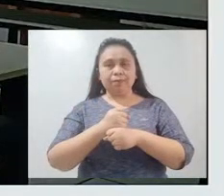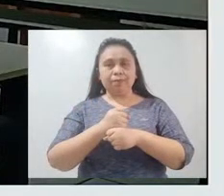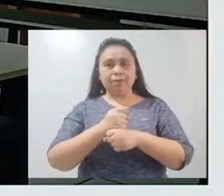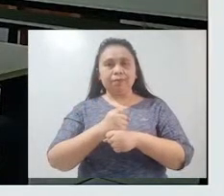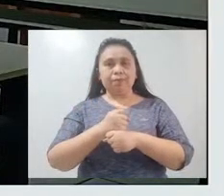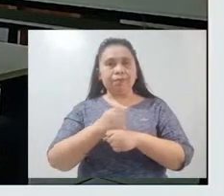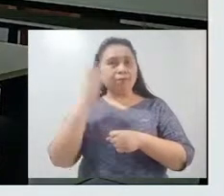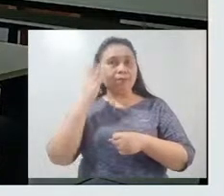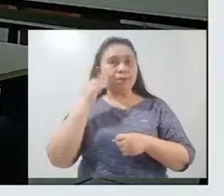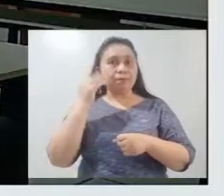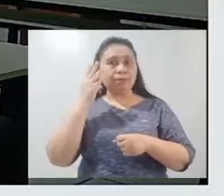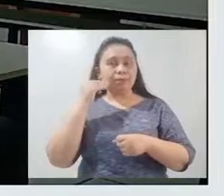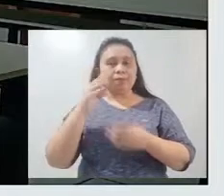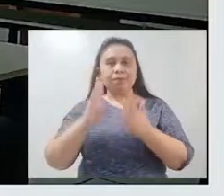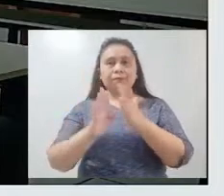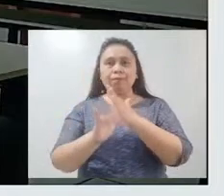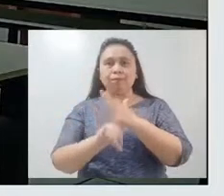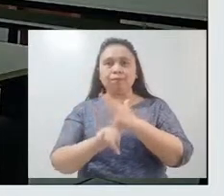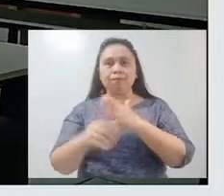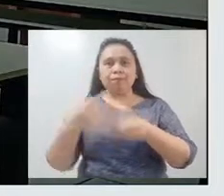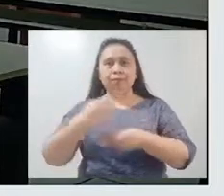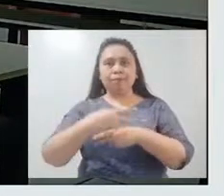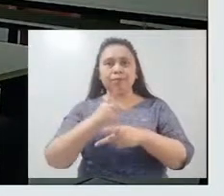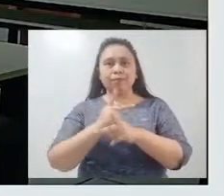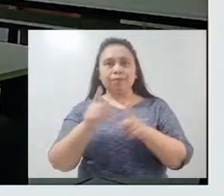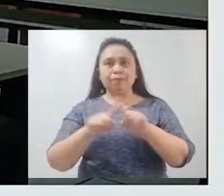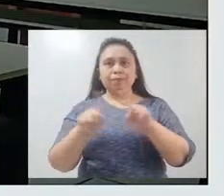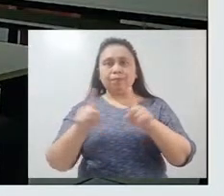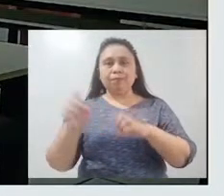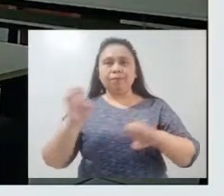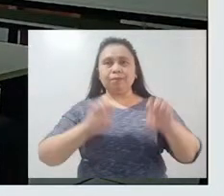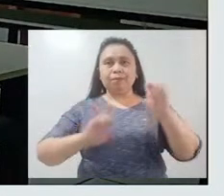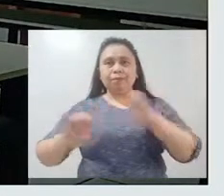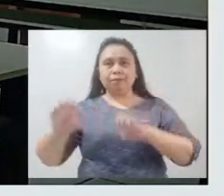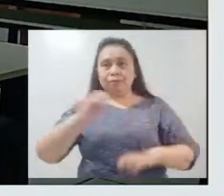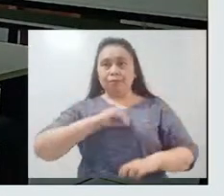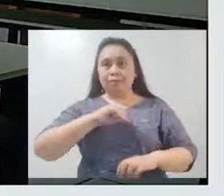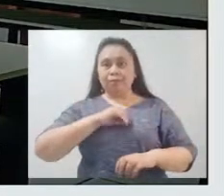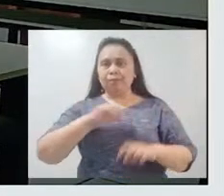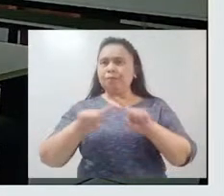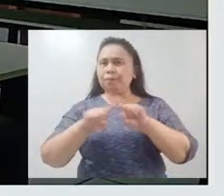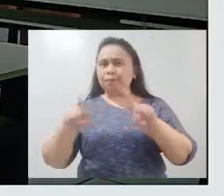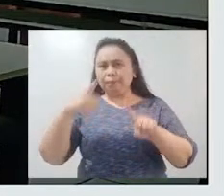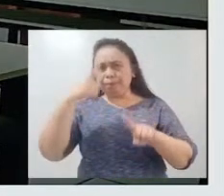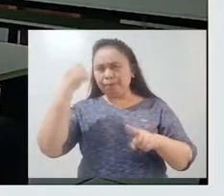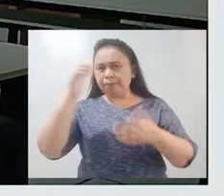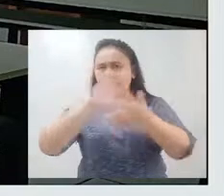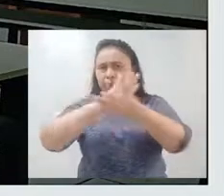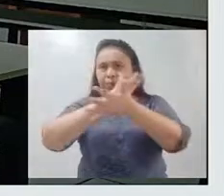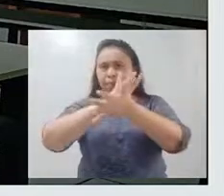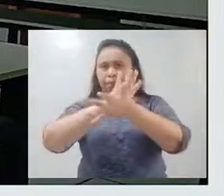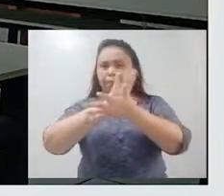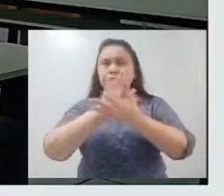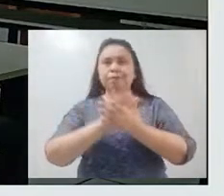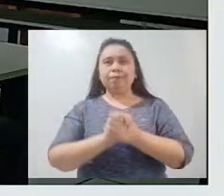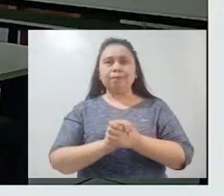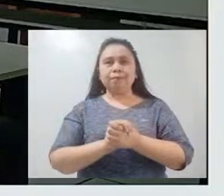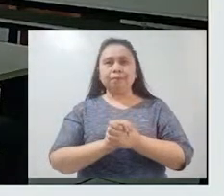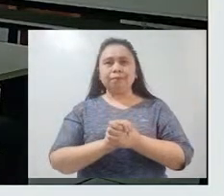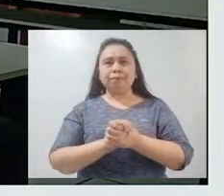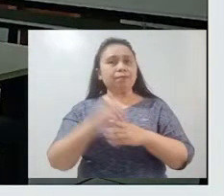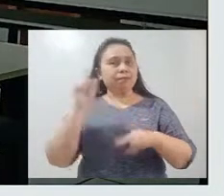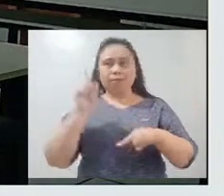by performing different experiments on your own. However, because of COVID-19